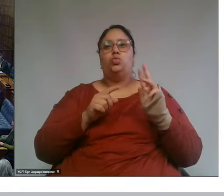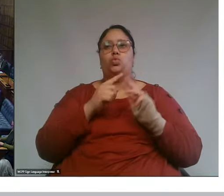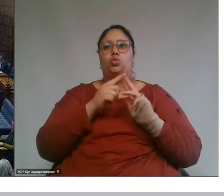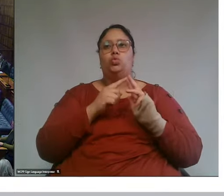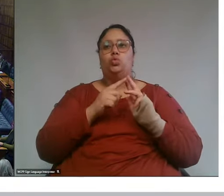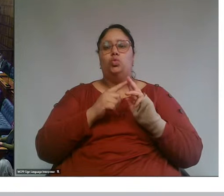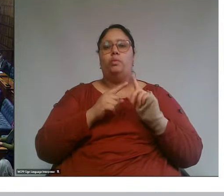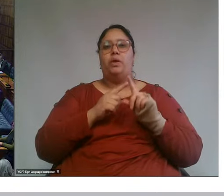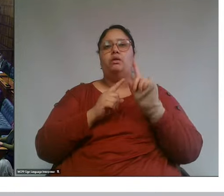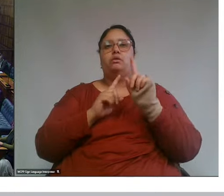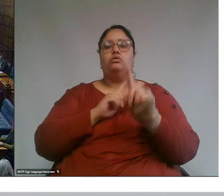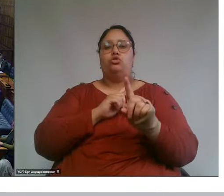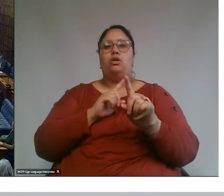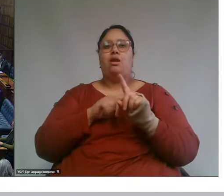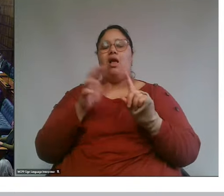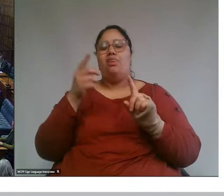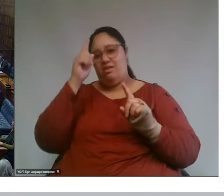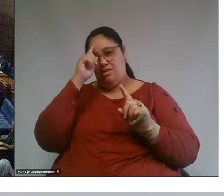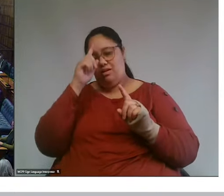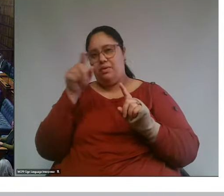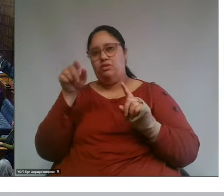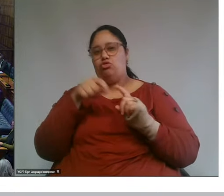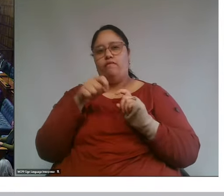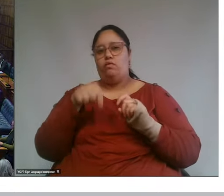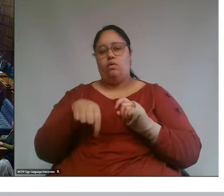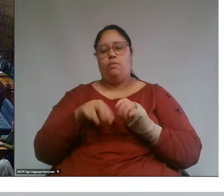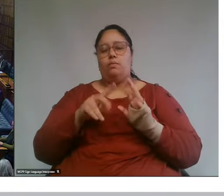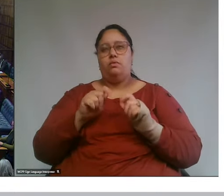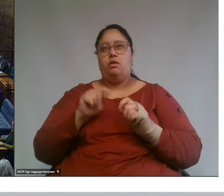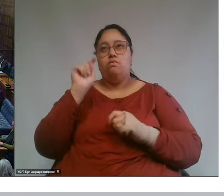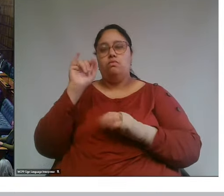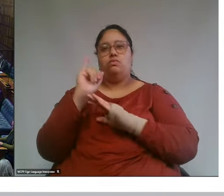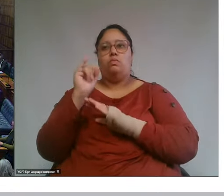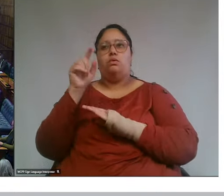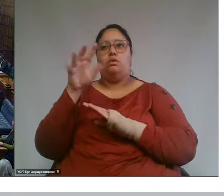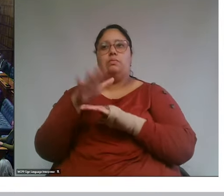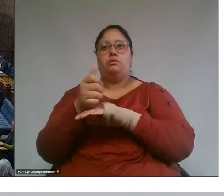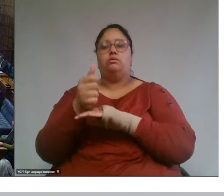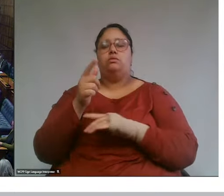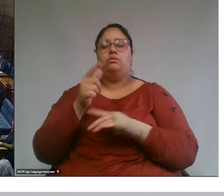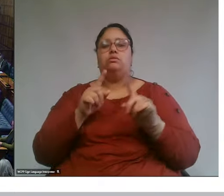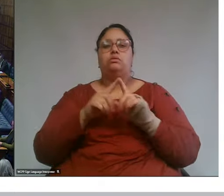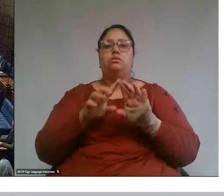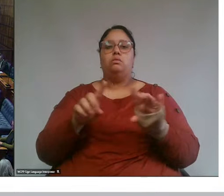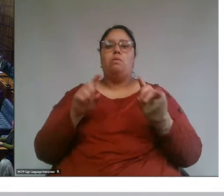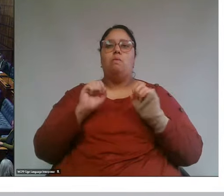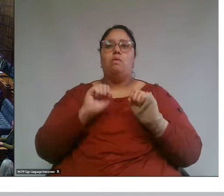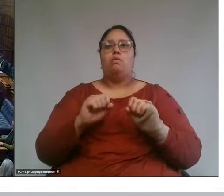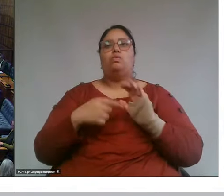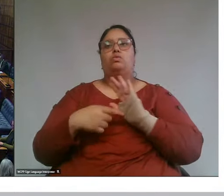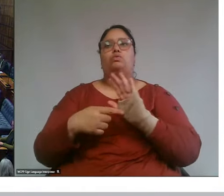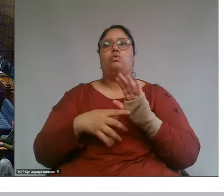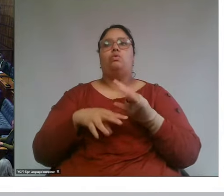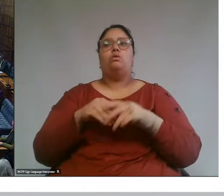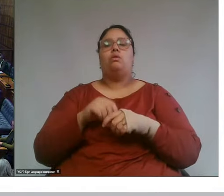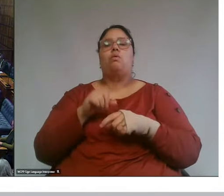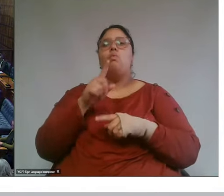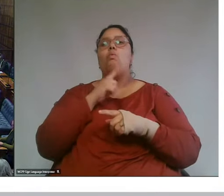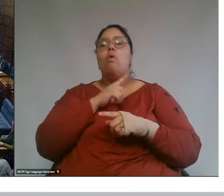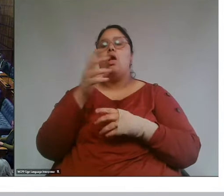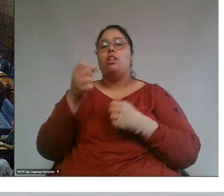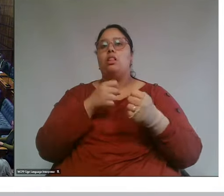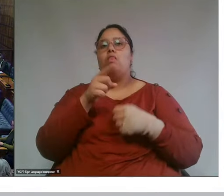my last one uh on on on this round is whether the department is interfacing with the provincial